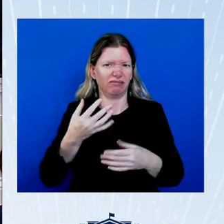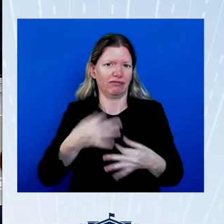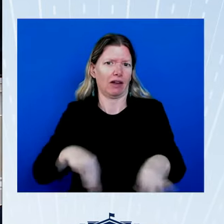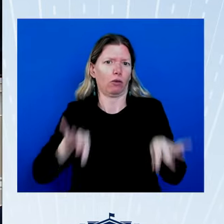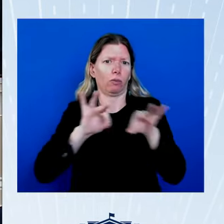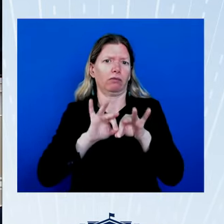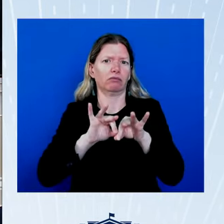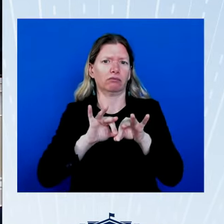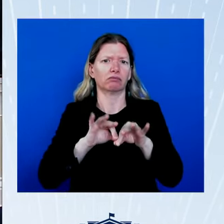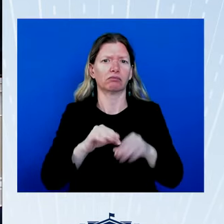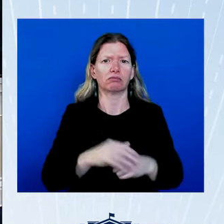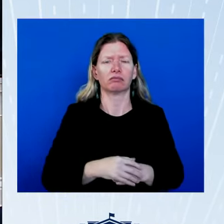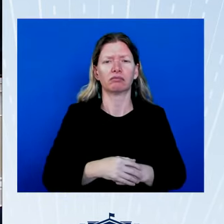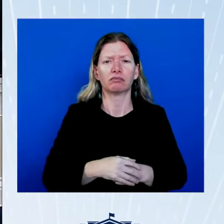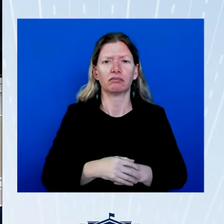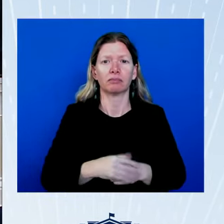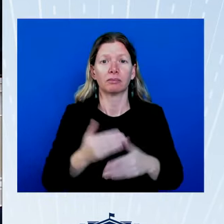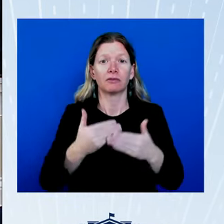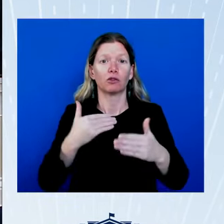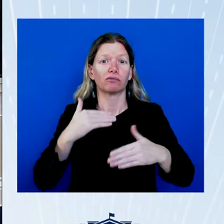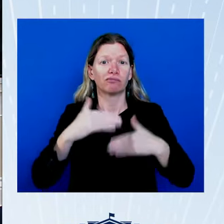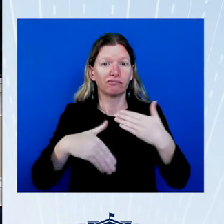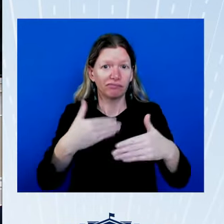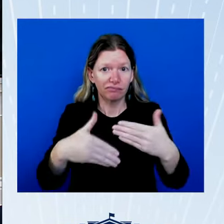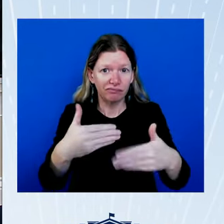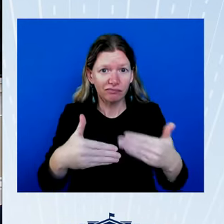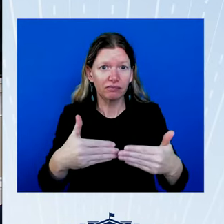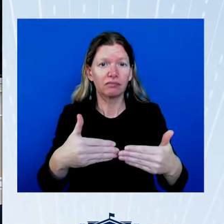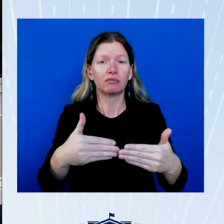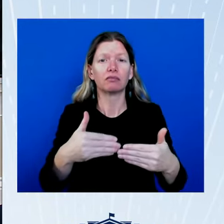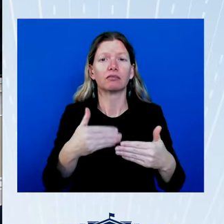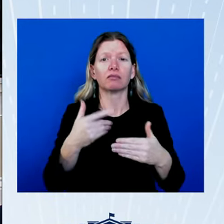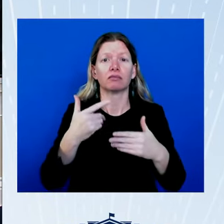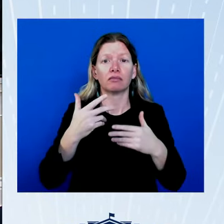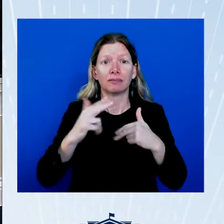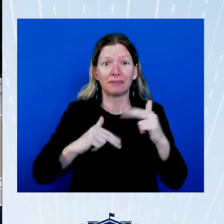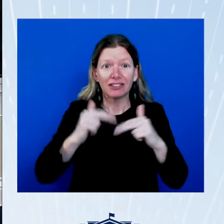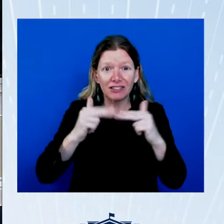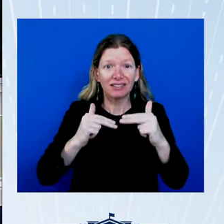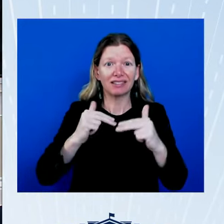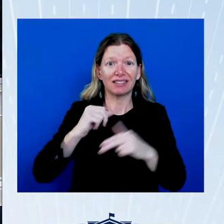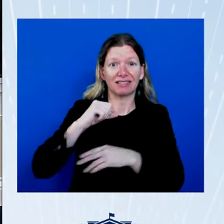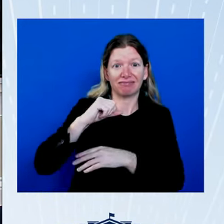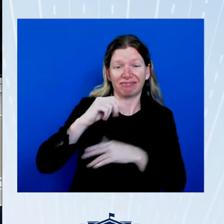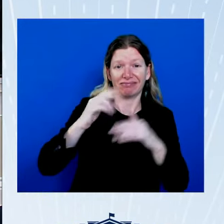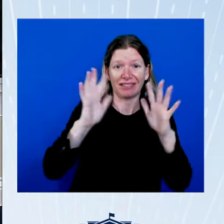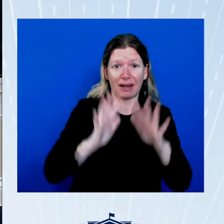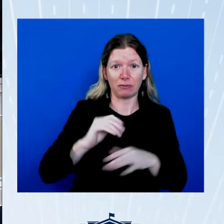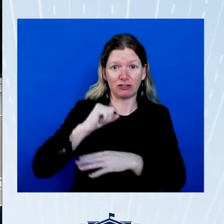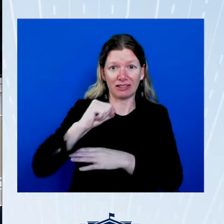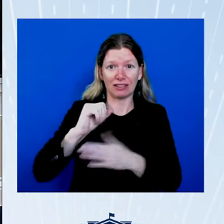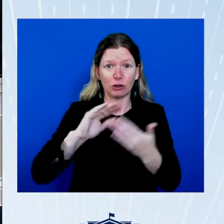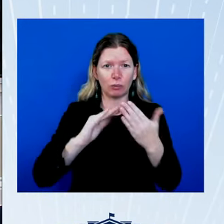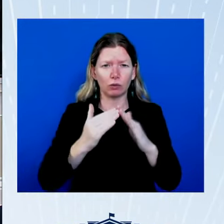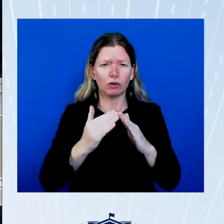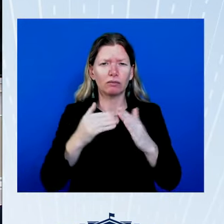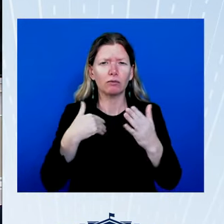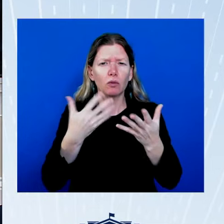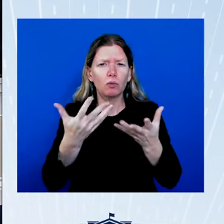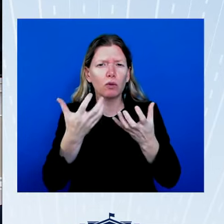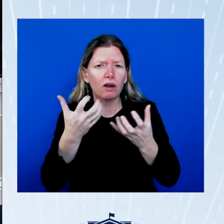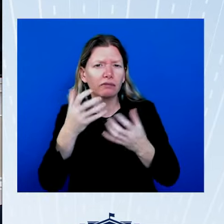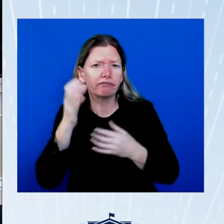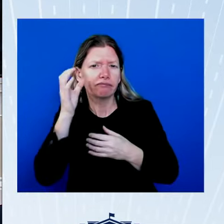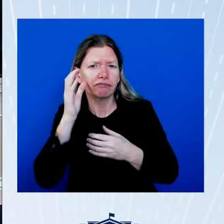building climate resilient communities. I'd love to hear a little bit more about the work of your agencies in building resilience. Chaney, would you like to